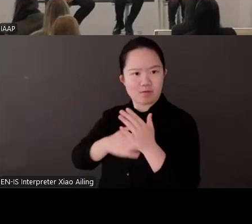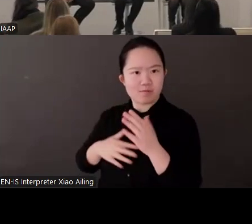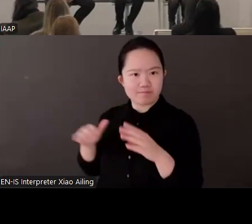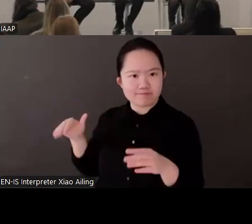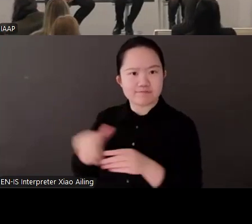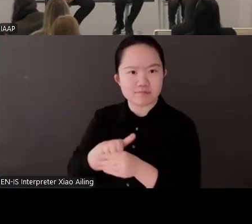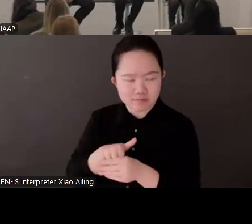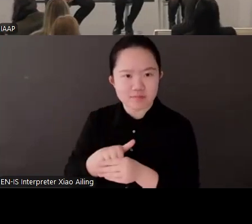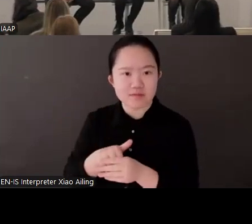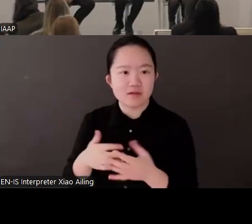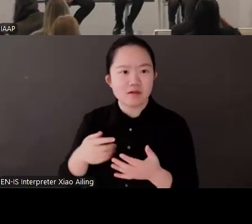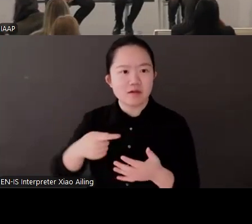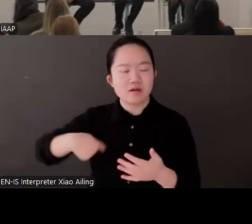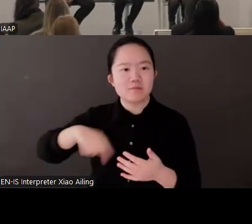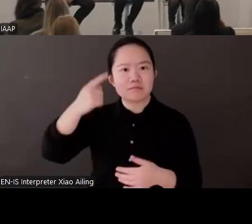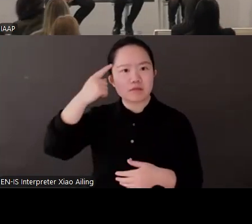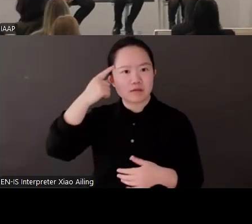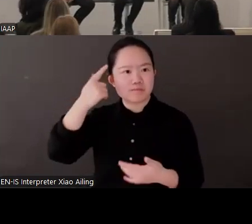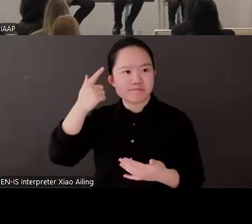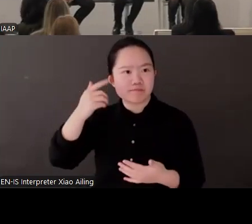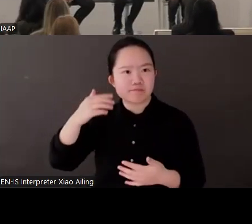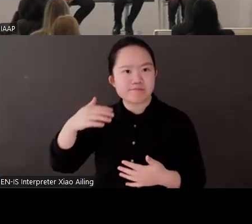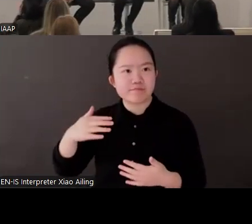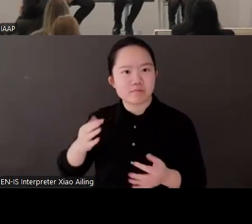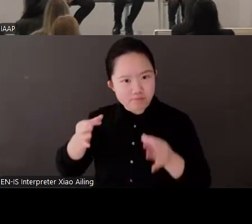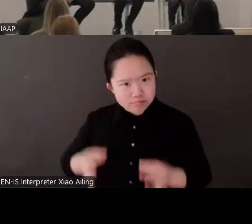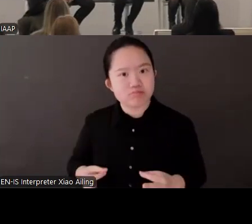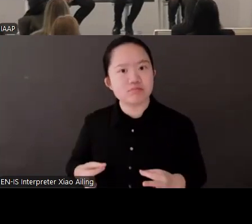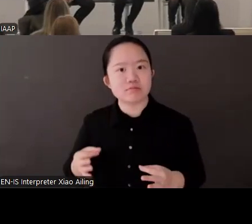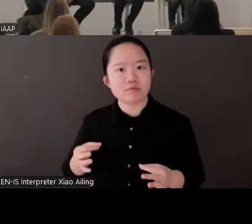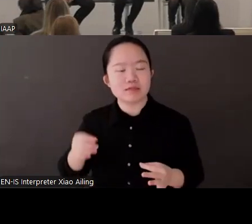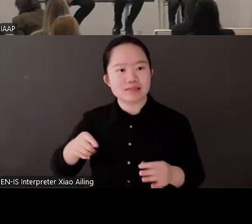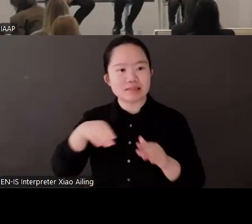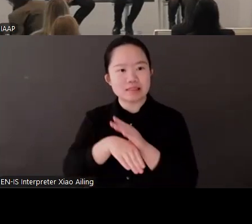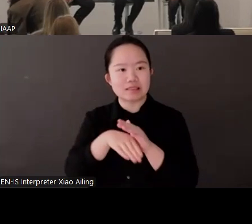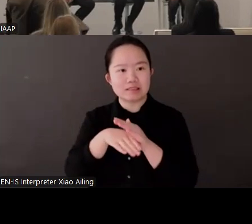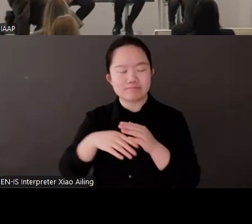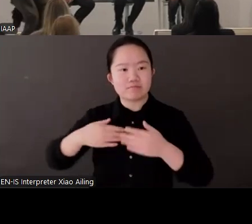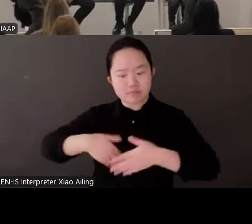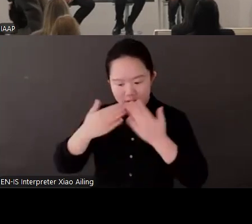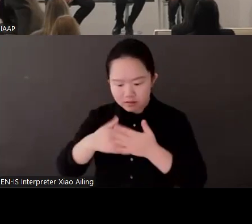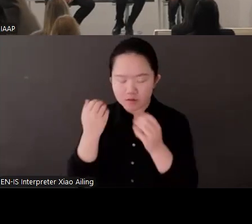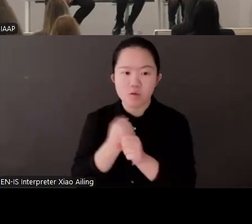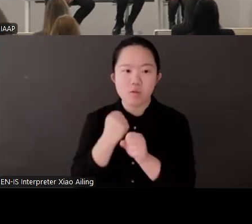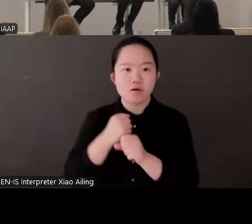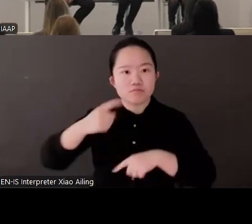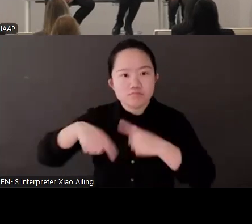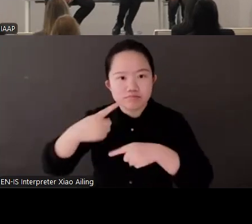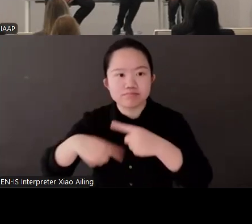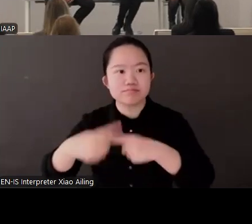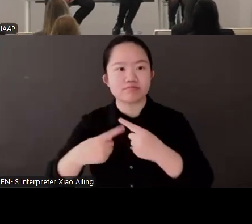seriously. It is something that we want to take into account in our everyday work, and that we are also like